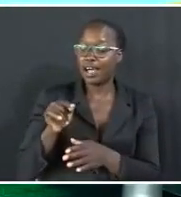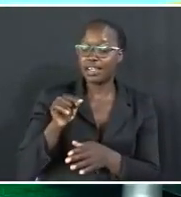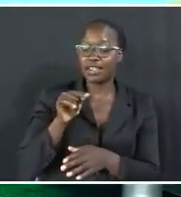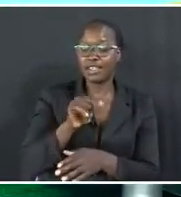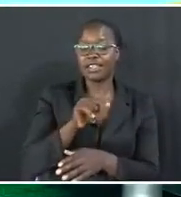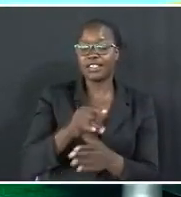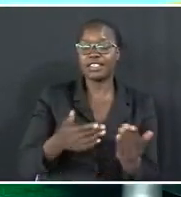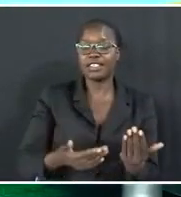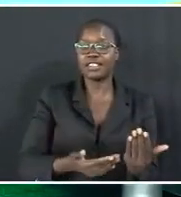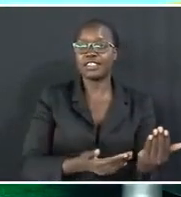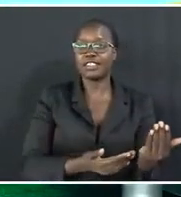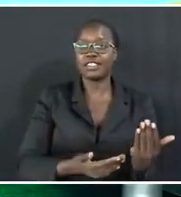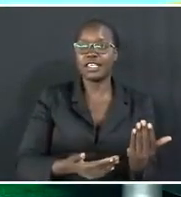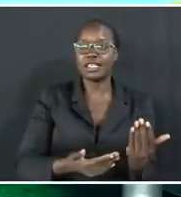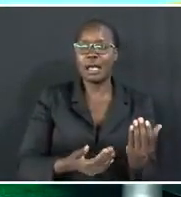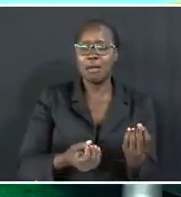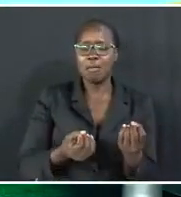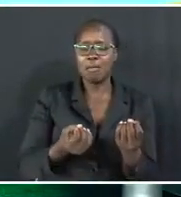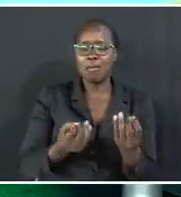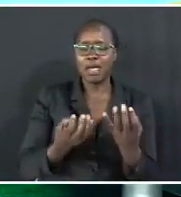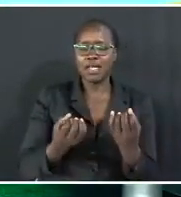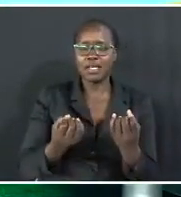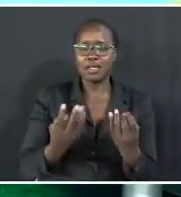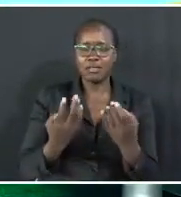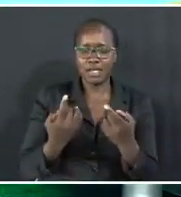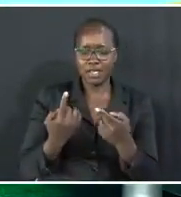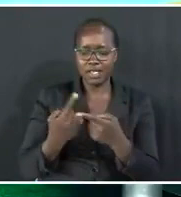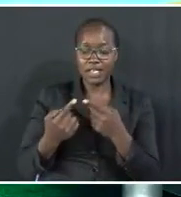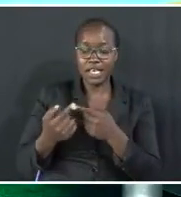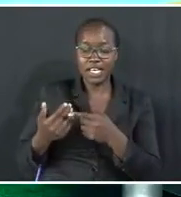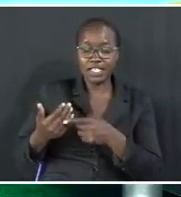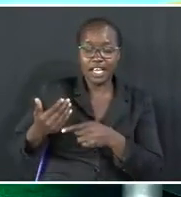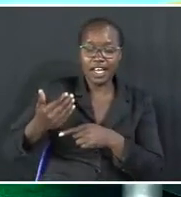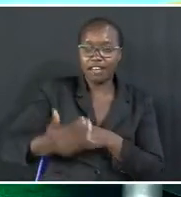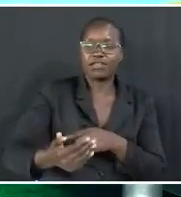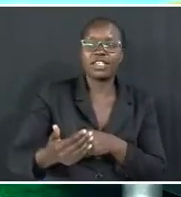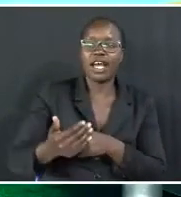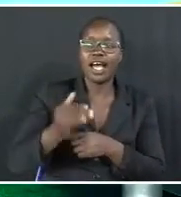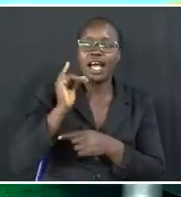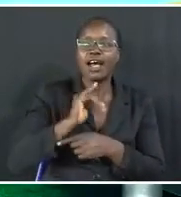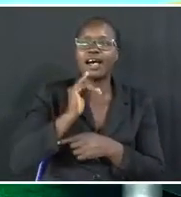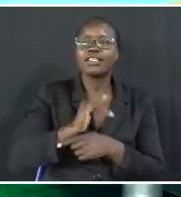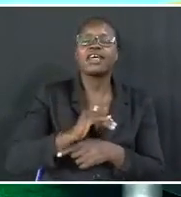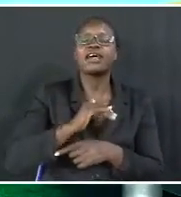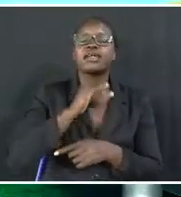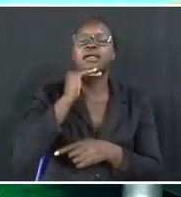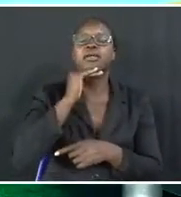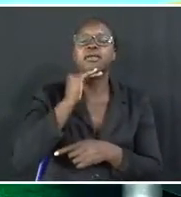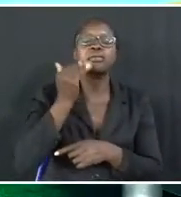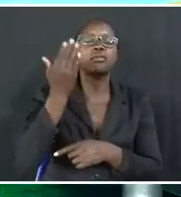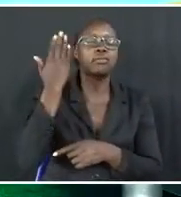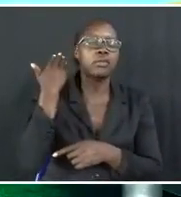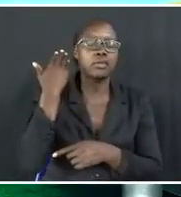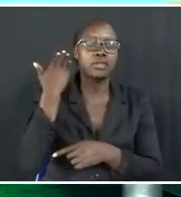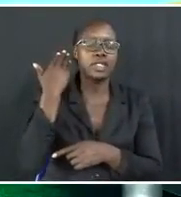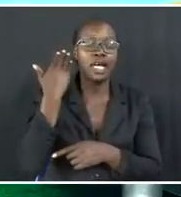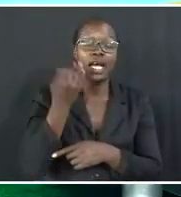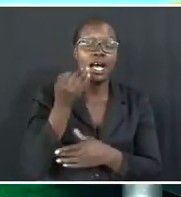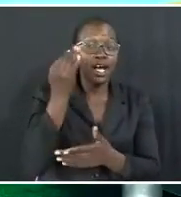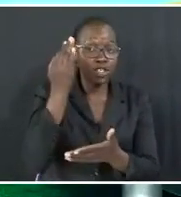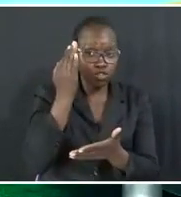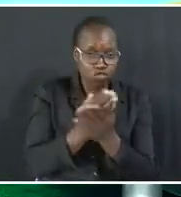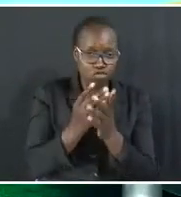child will be born so many years after Isaiah died. And true